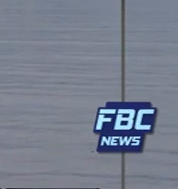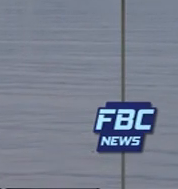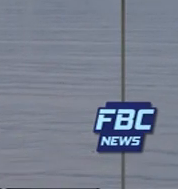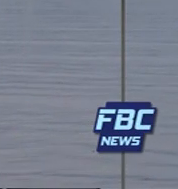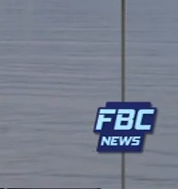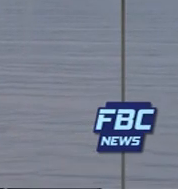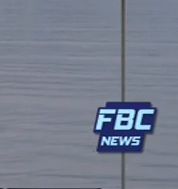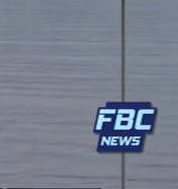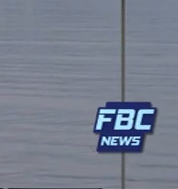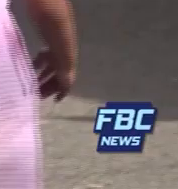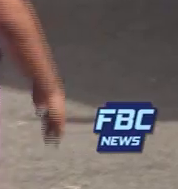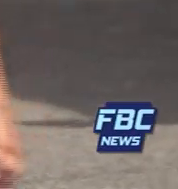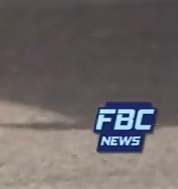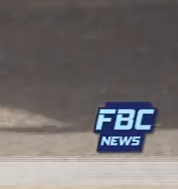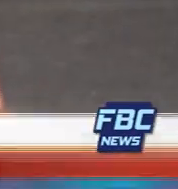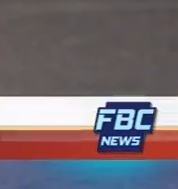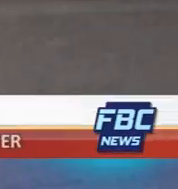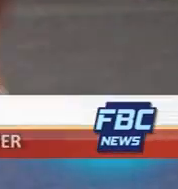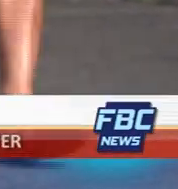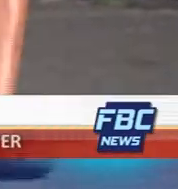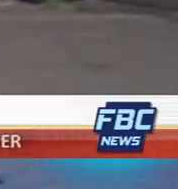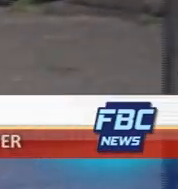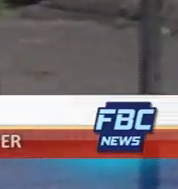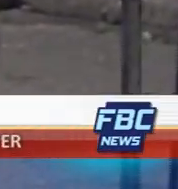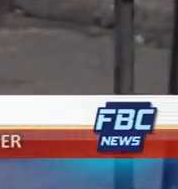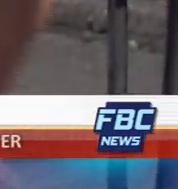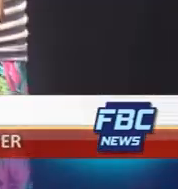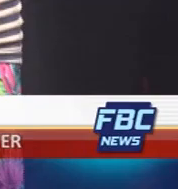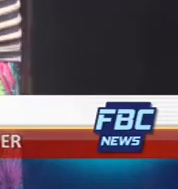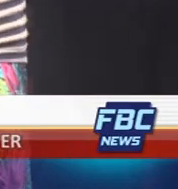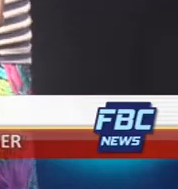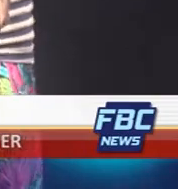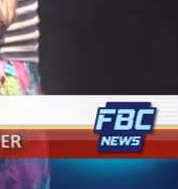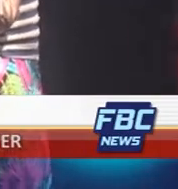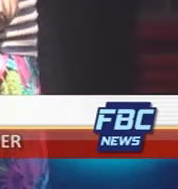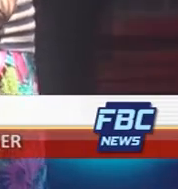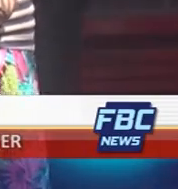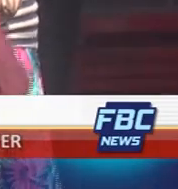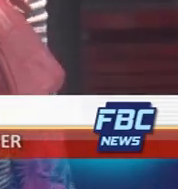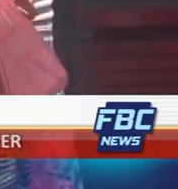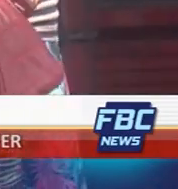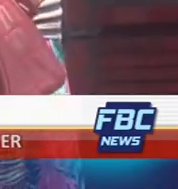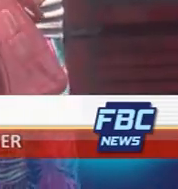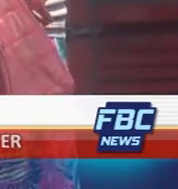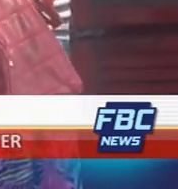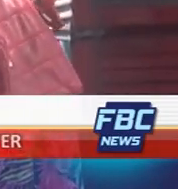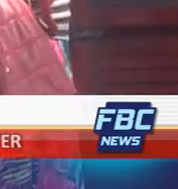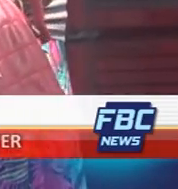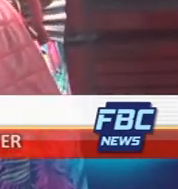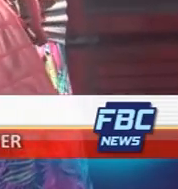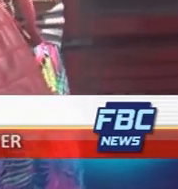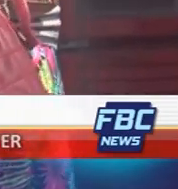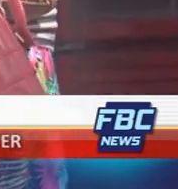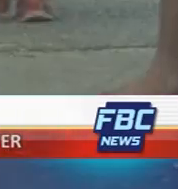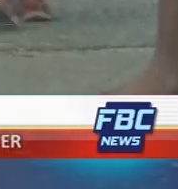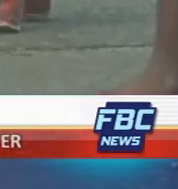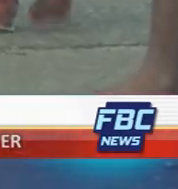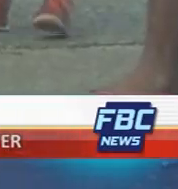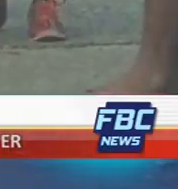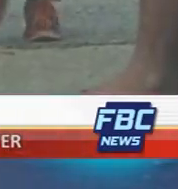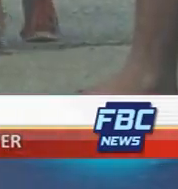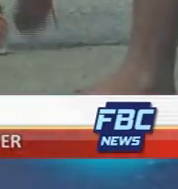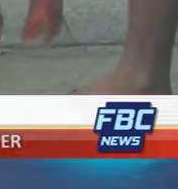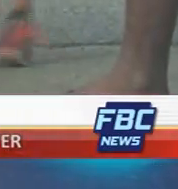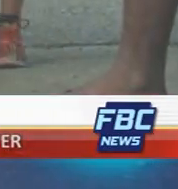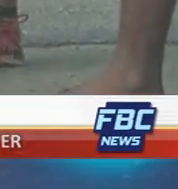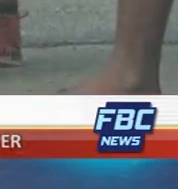and children. In her ministerial statement in Parliament on the National Action Plan, Women's Minister Mediseni Vuniwanga said they may not be riling